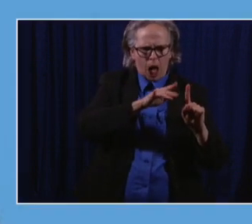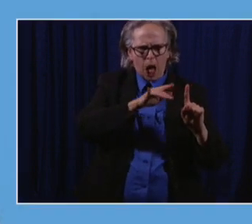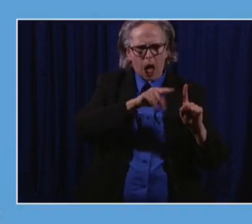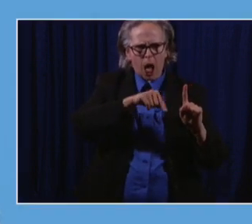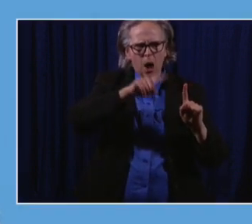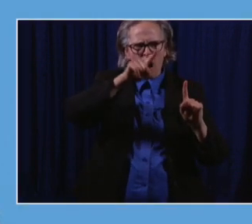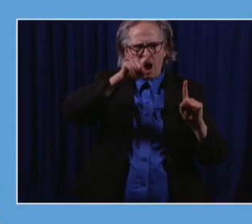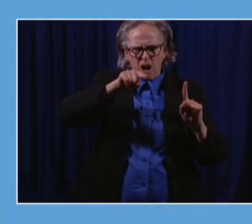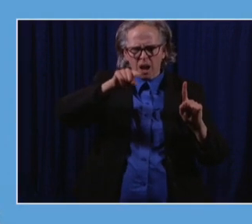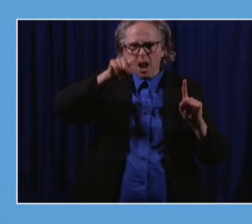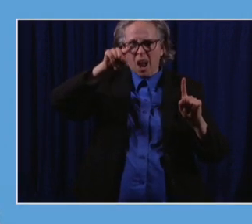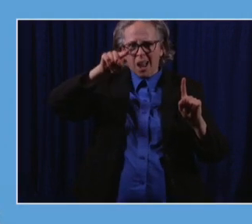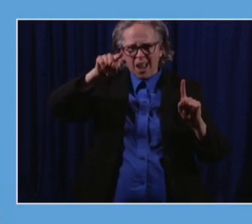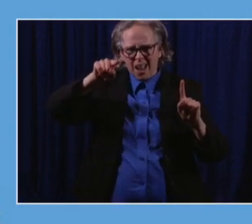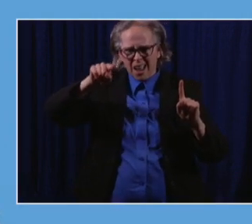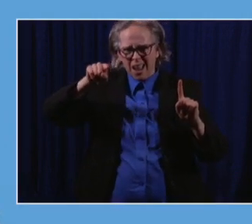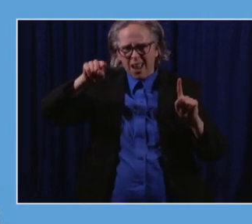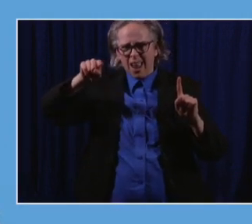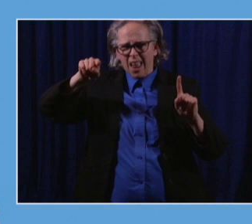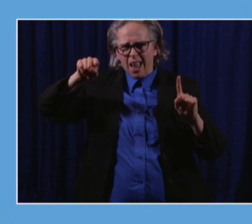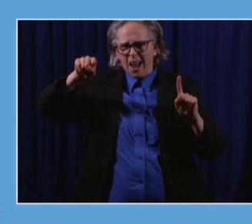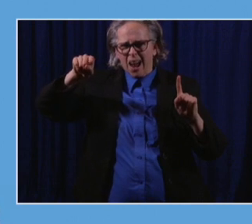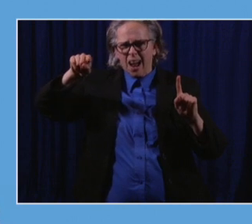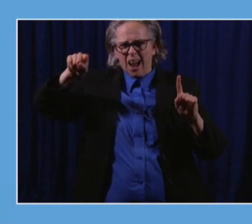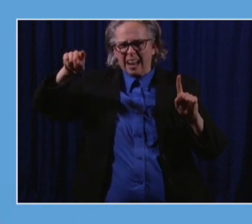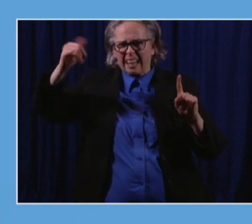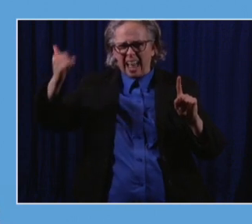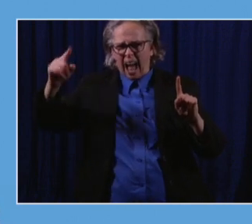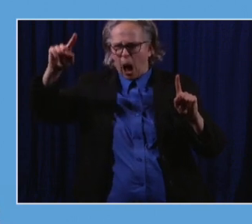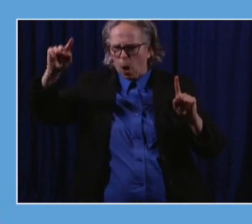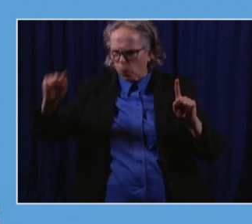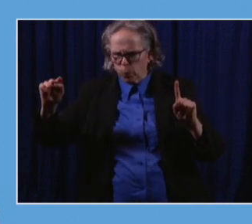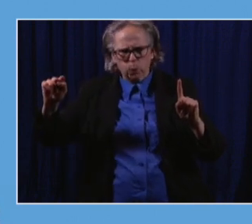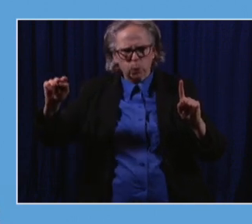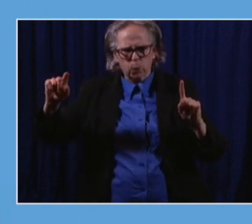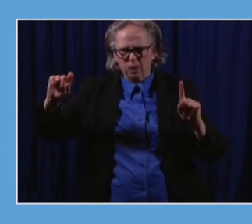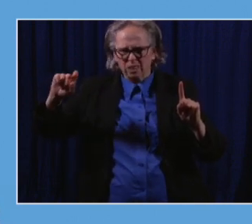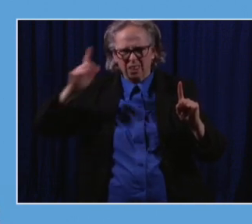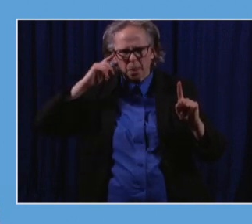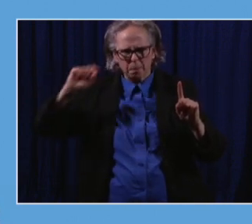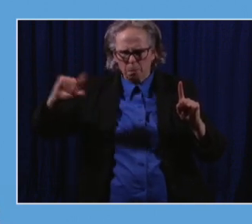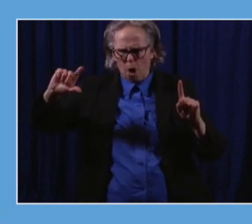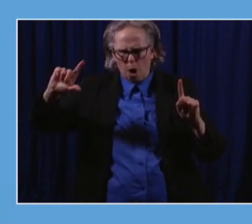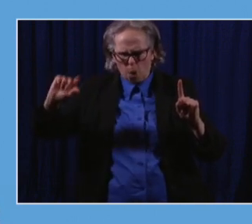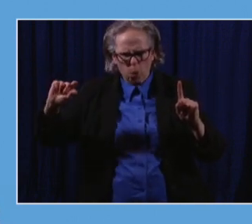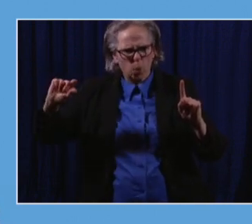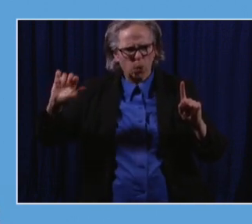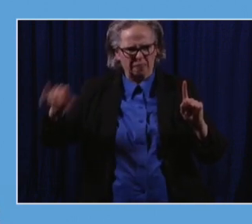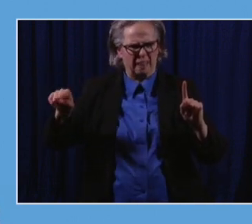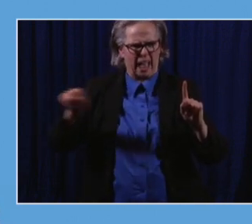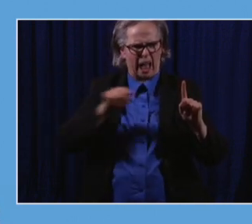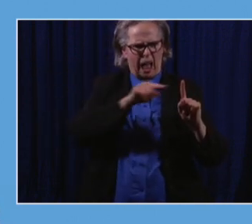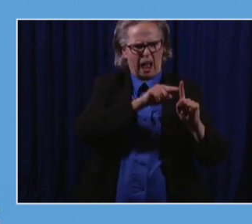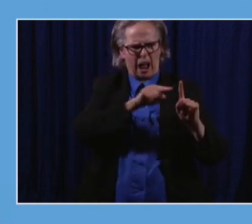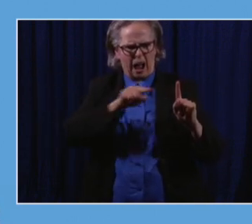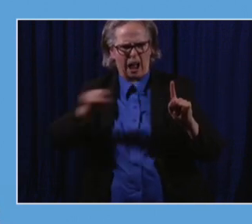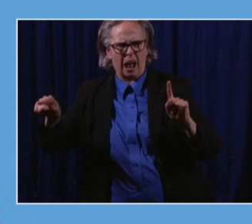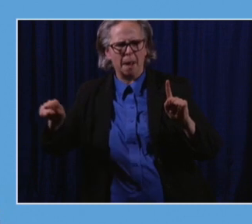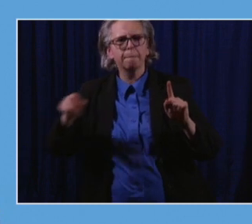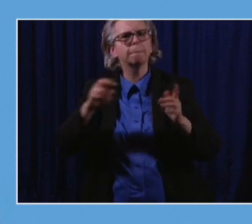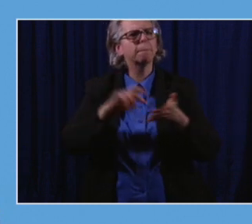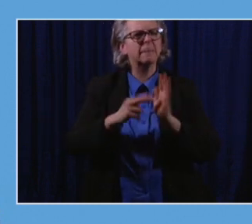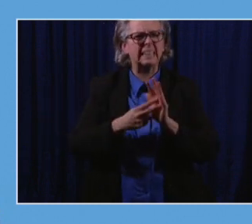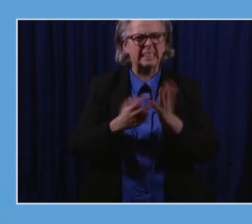goes to the week that we are into now. These data fills in late sometimes. So we might